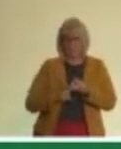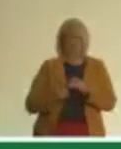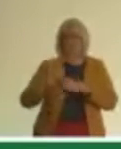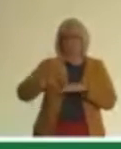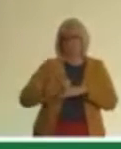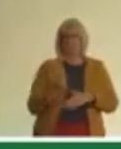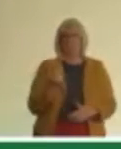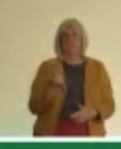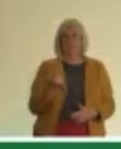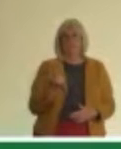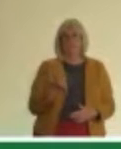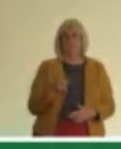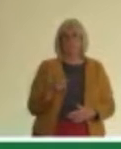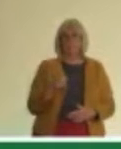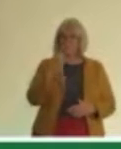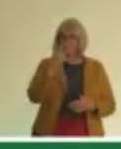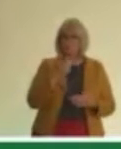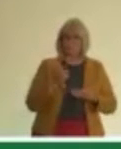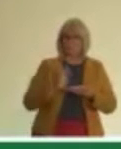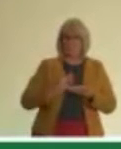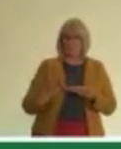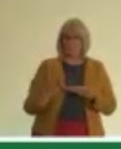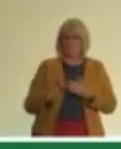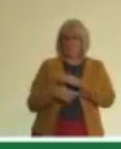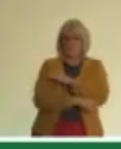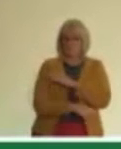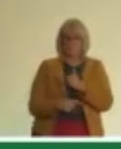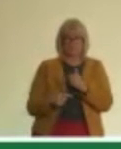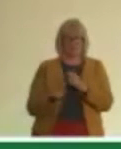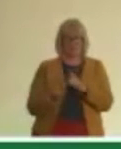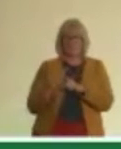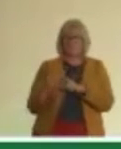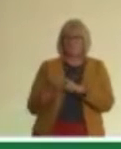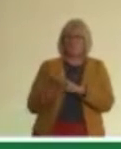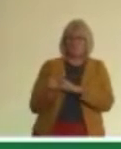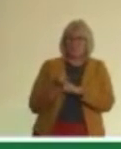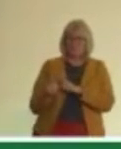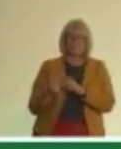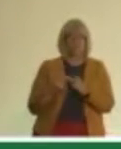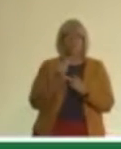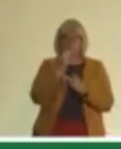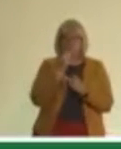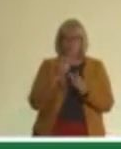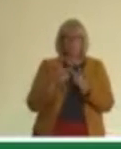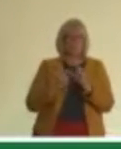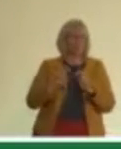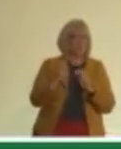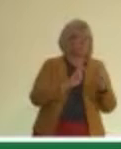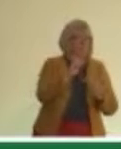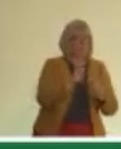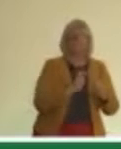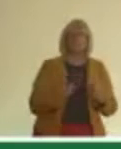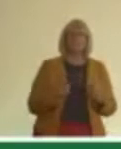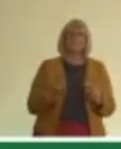poverty. This is money for their basic existence, things like rent, food, transport. It's not conditional, so we end these ridiculous